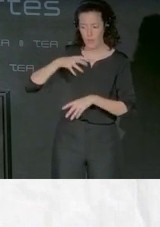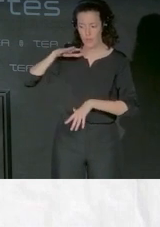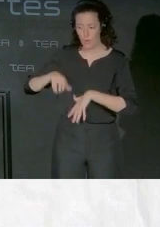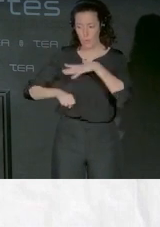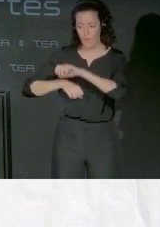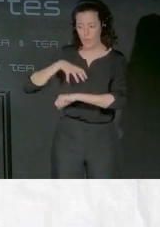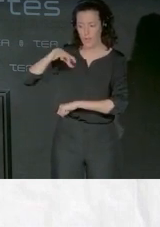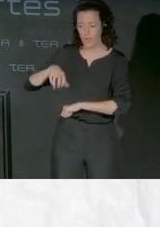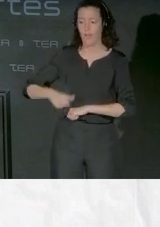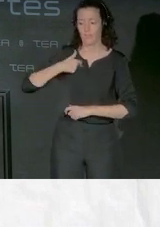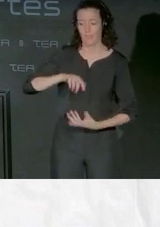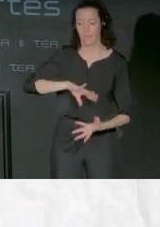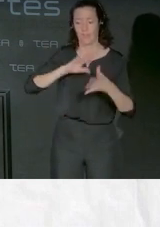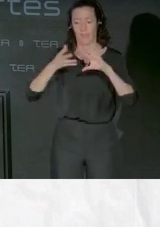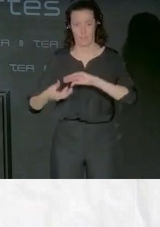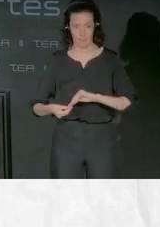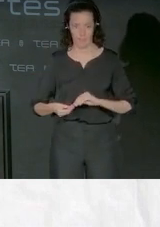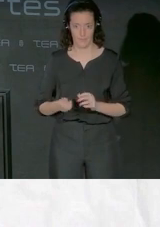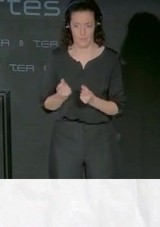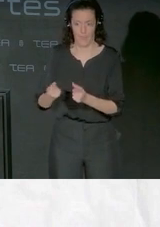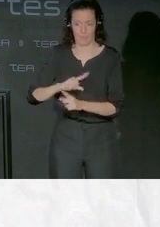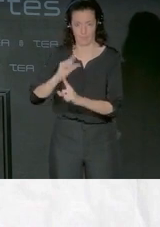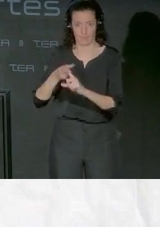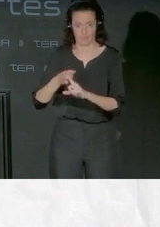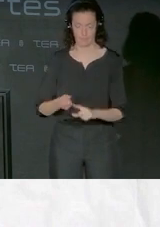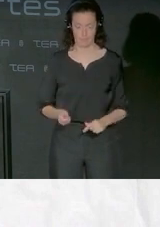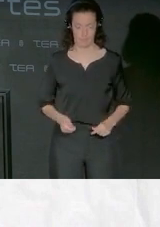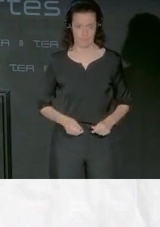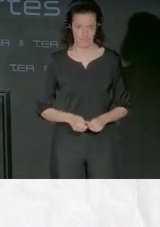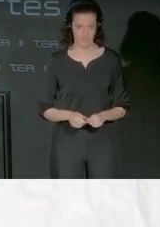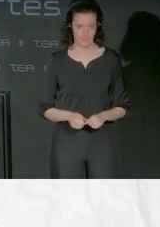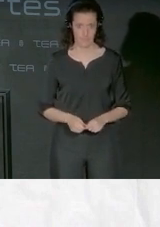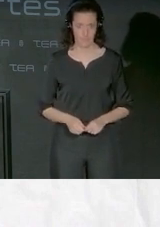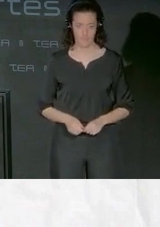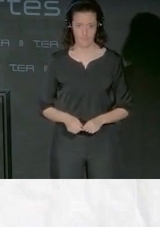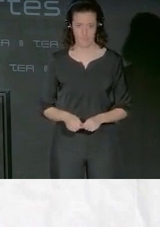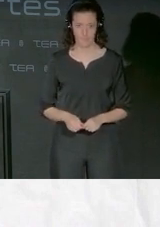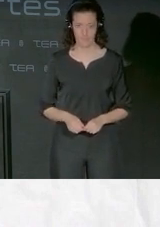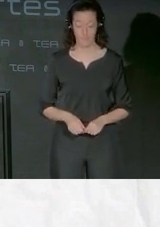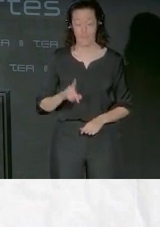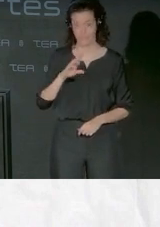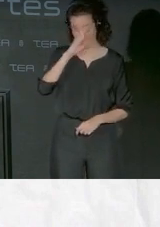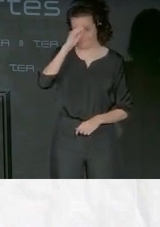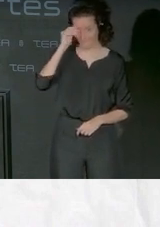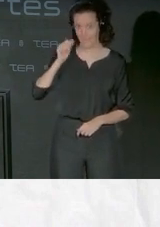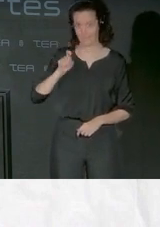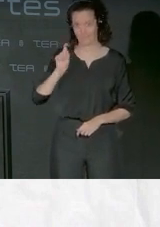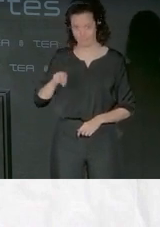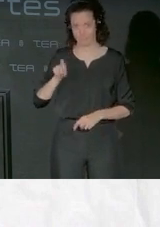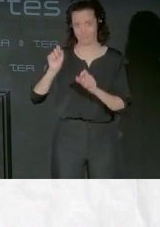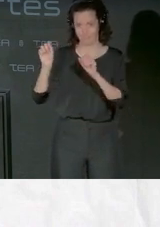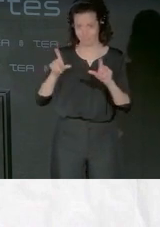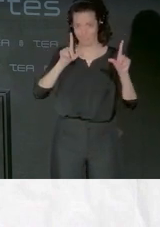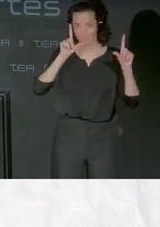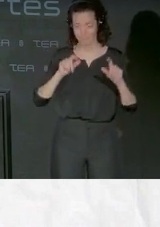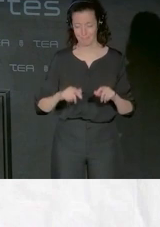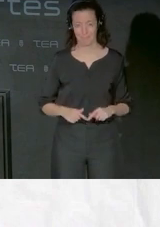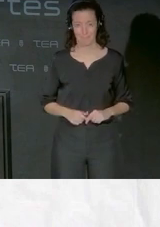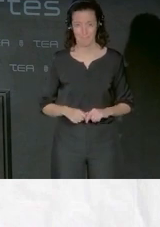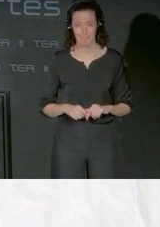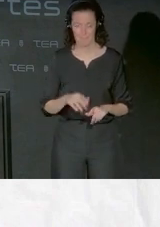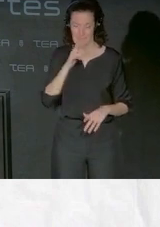not turning on there. Thank you very much. In this time of change,